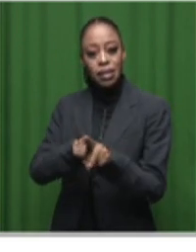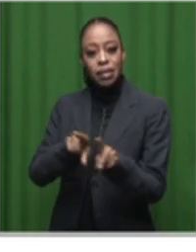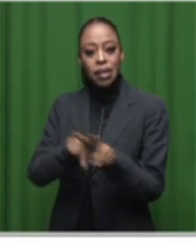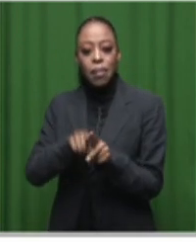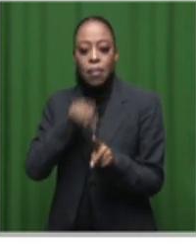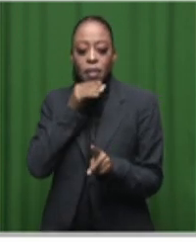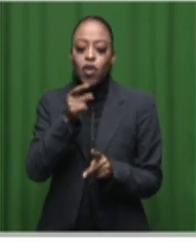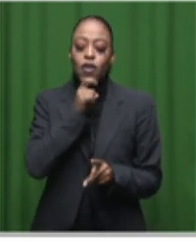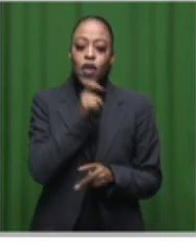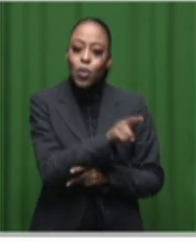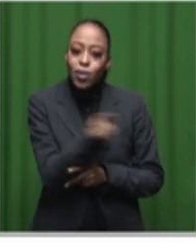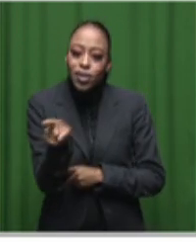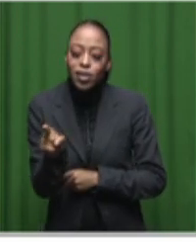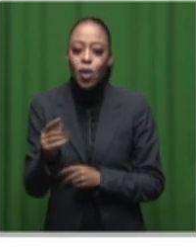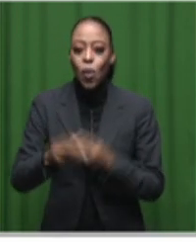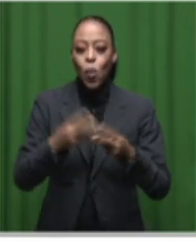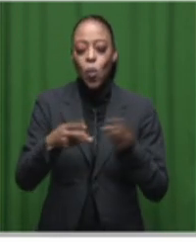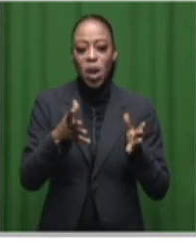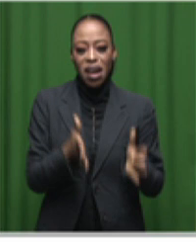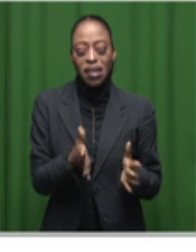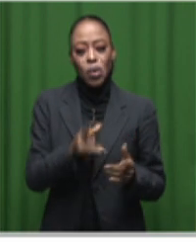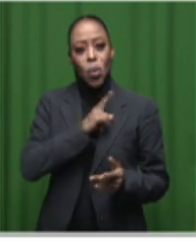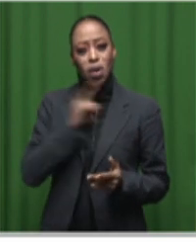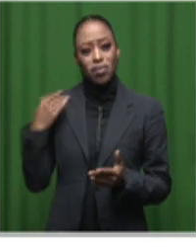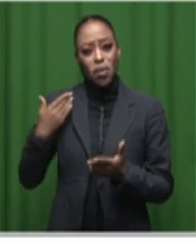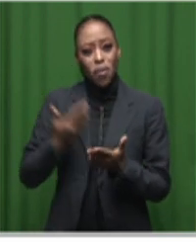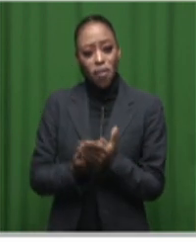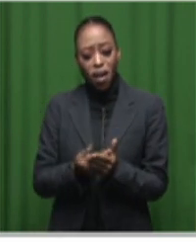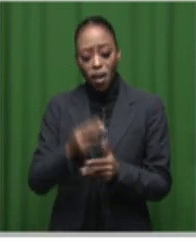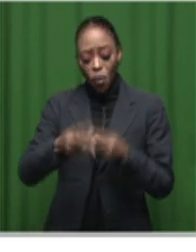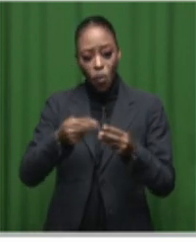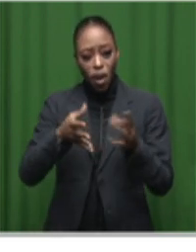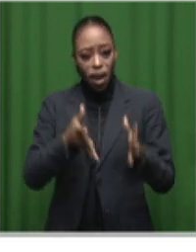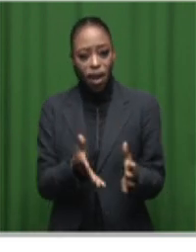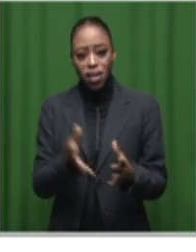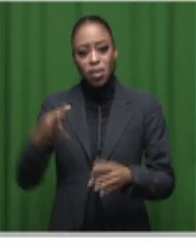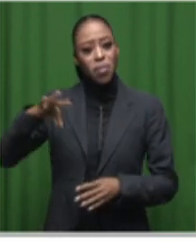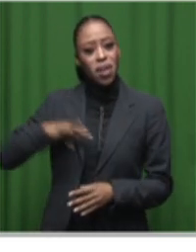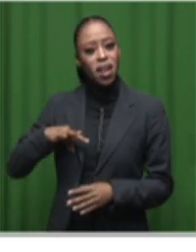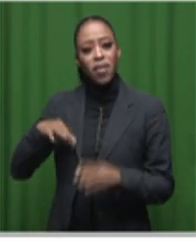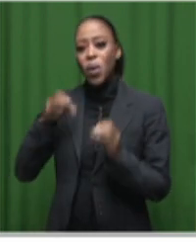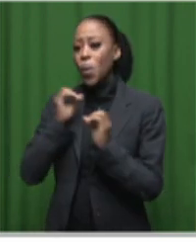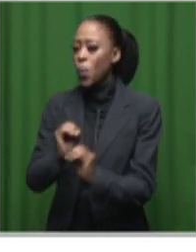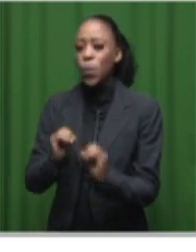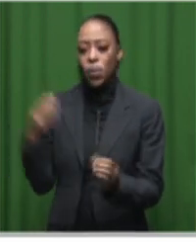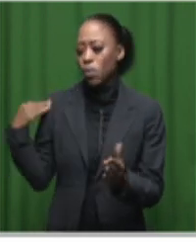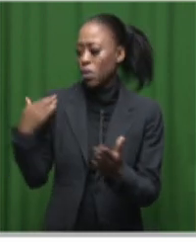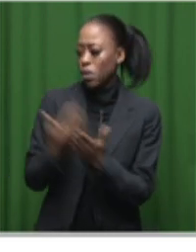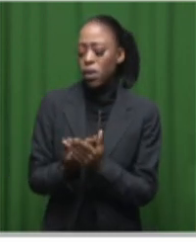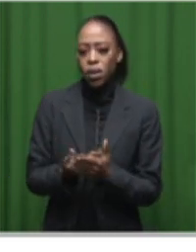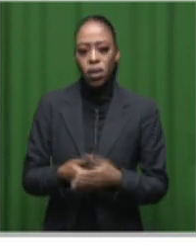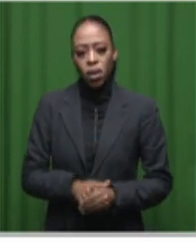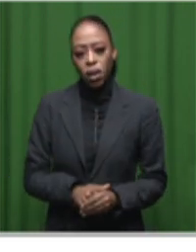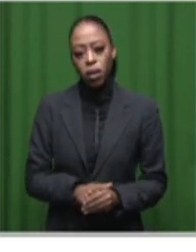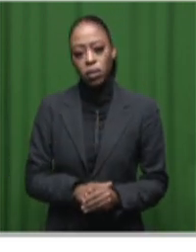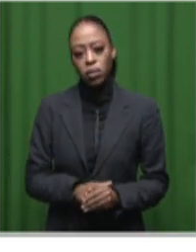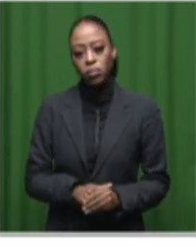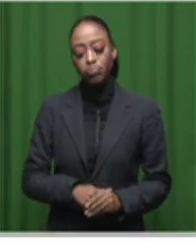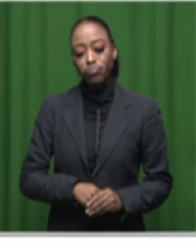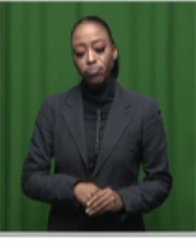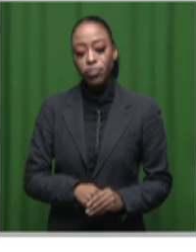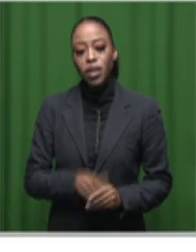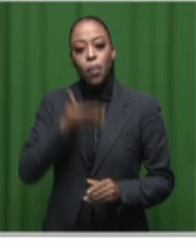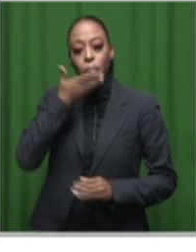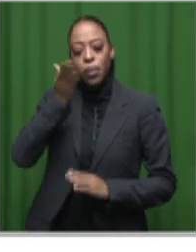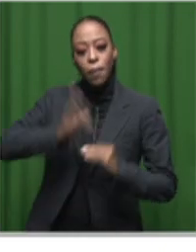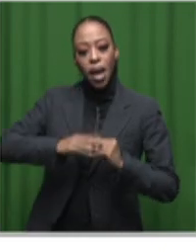expense of the poor workers, because I don't think workers out of that strike have benefited to date. There's no member in some of